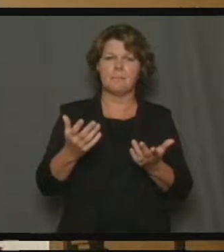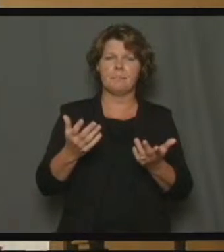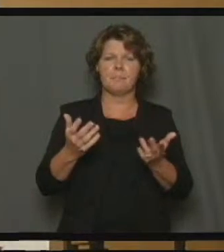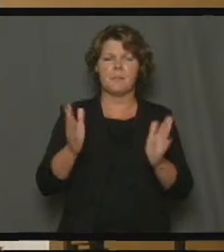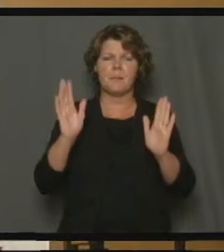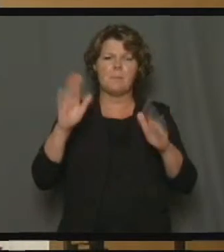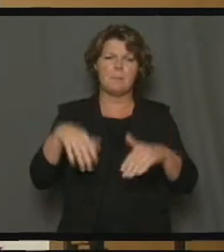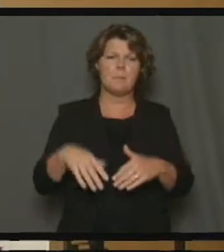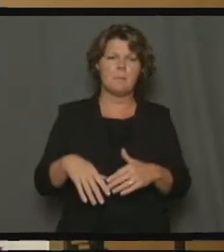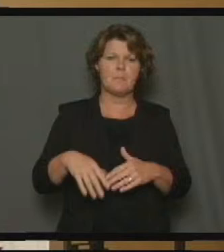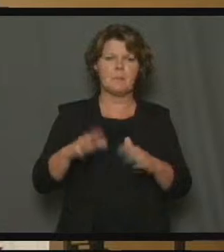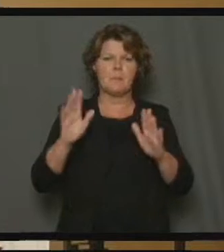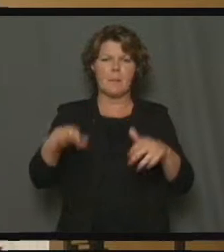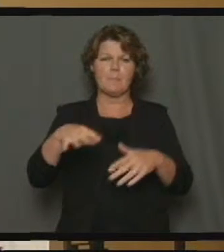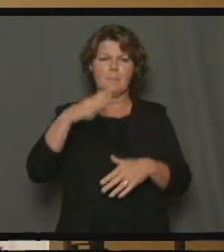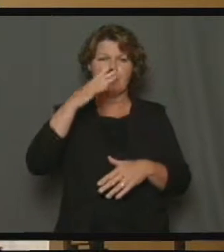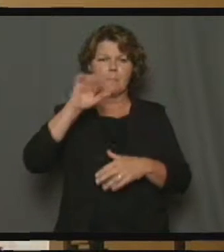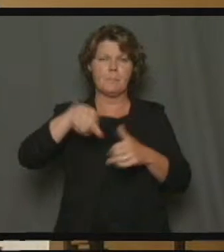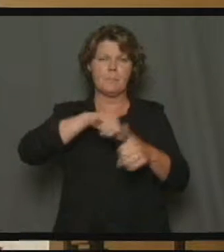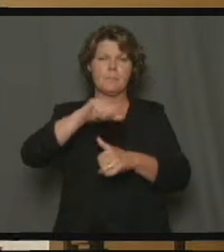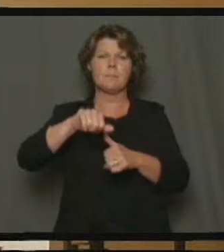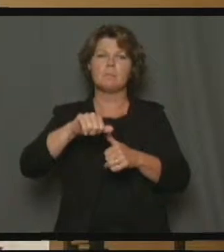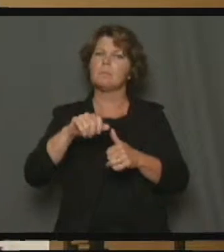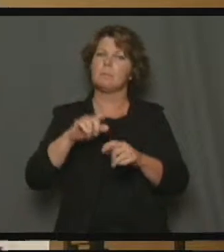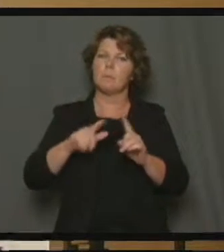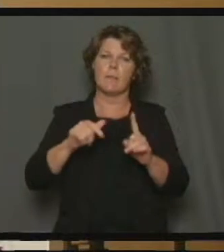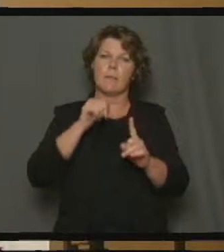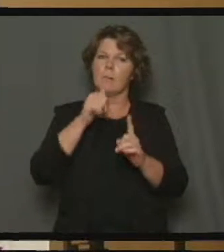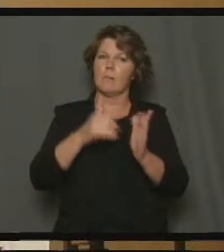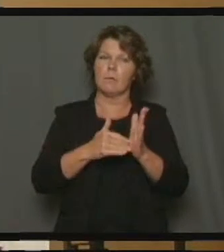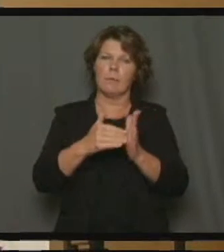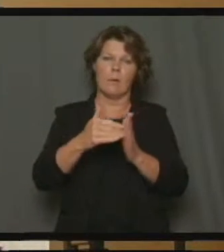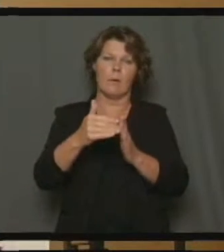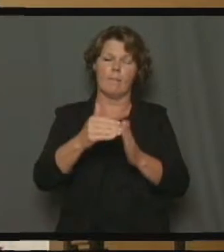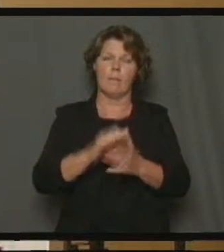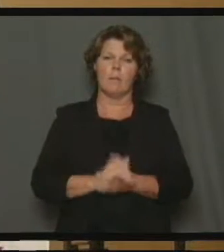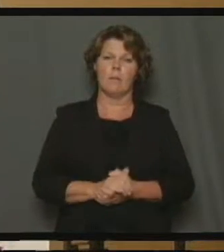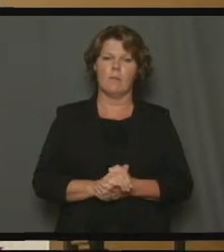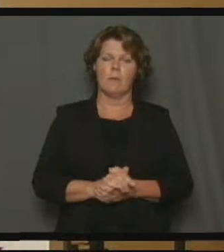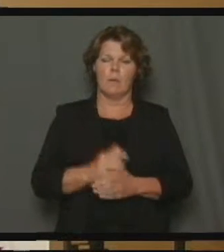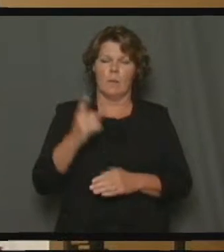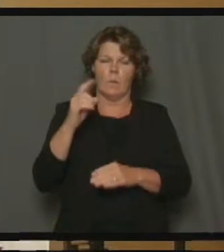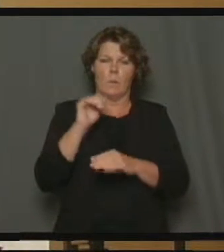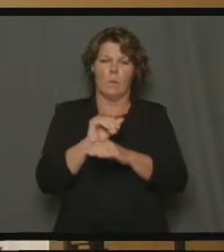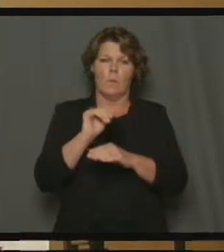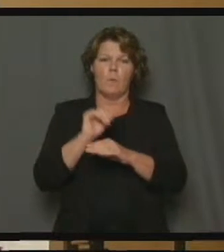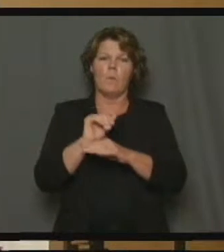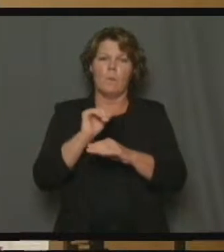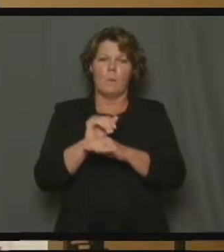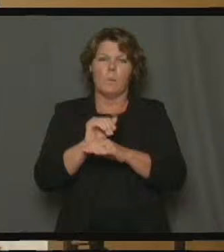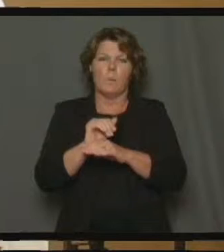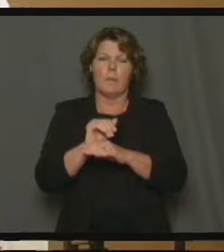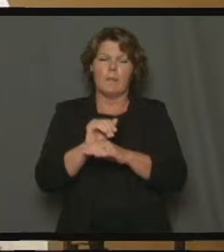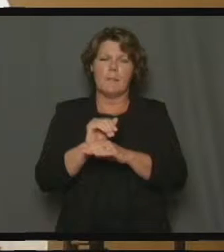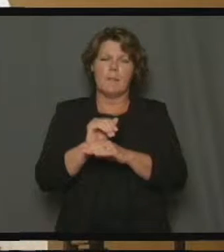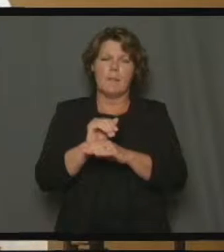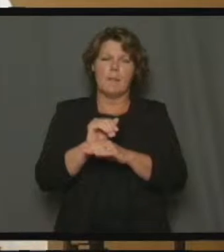for granted, it certainly happened less frequently. One night, say